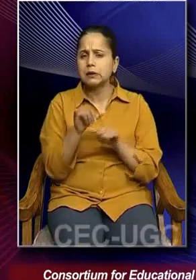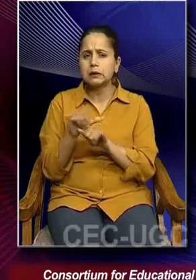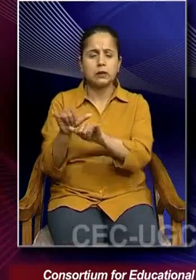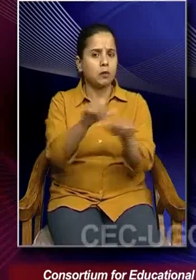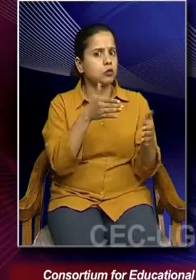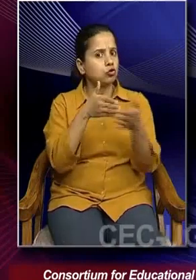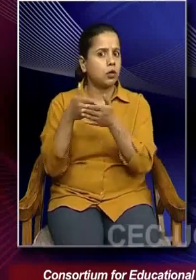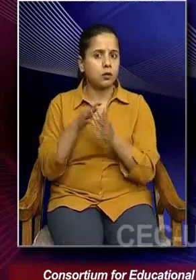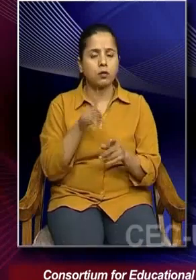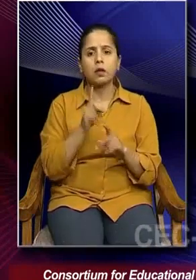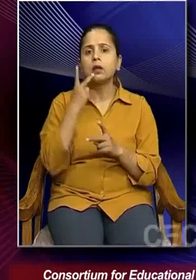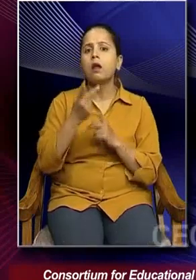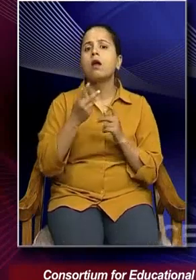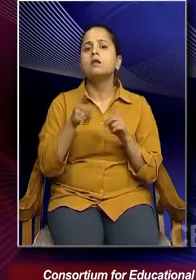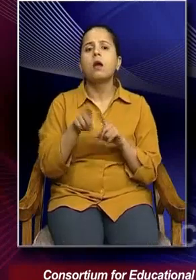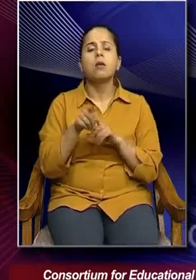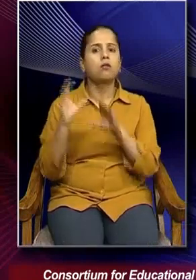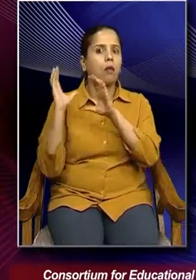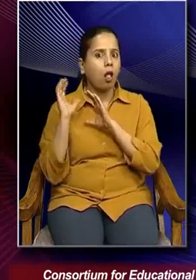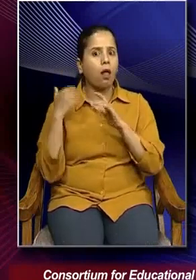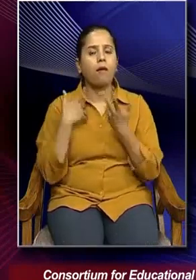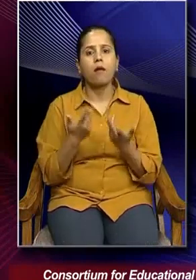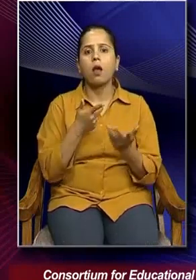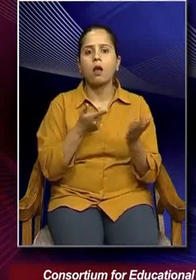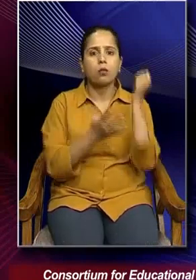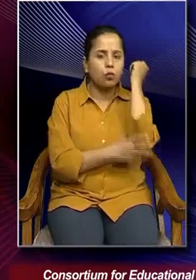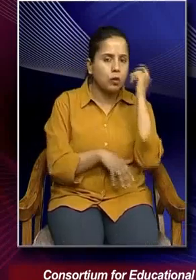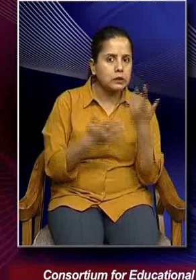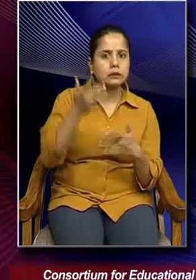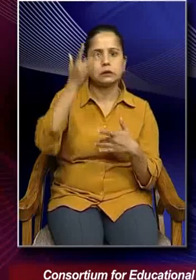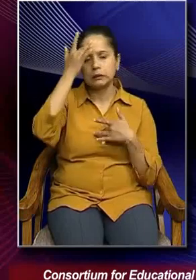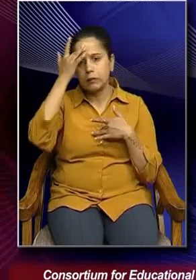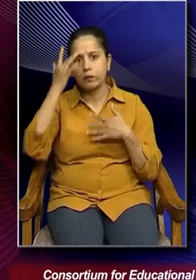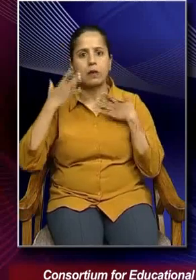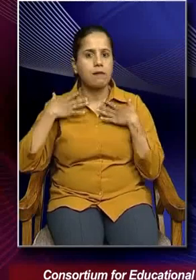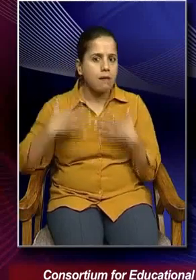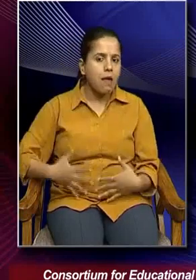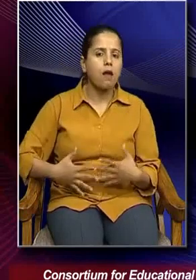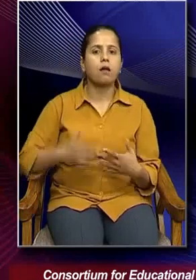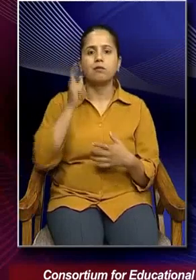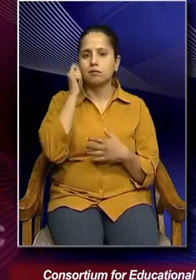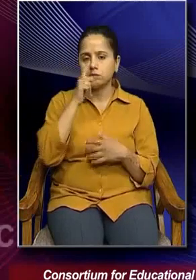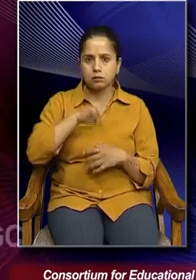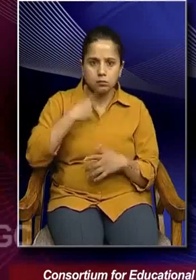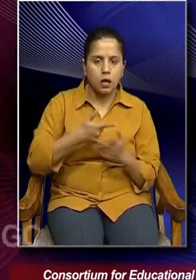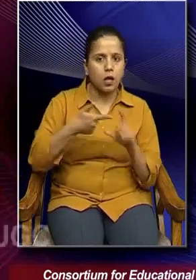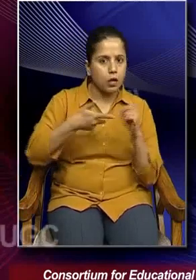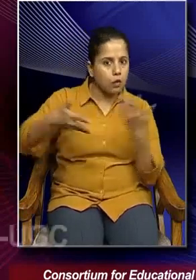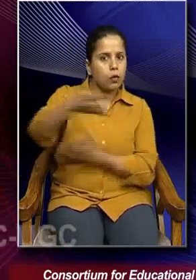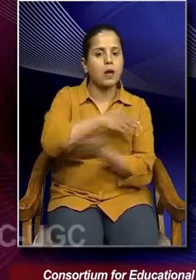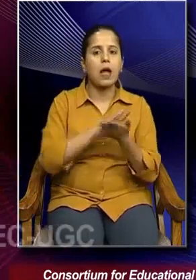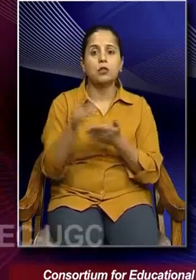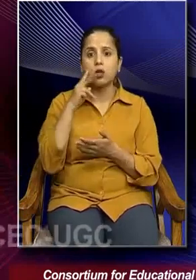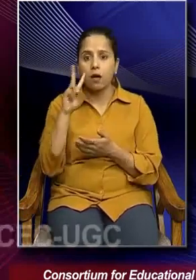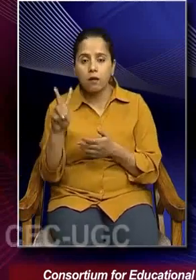related to eradicating the burden of poverty, disease, health, gender, environment,